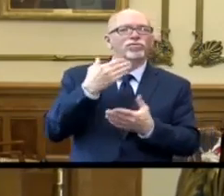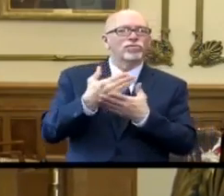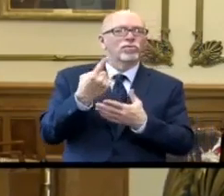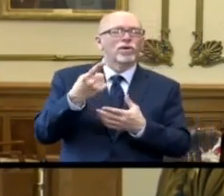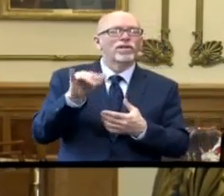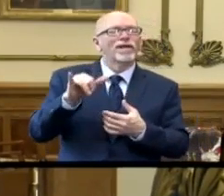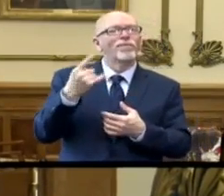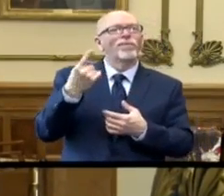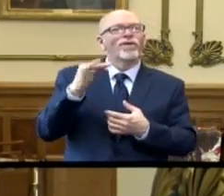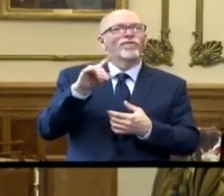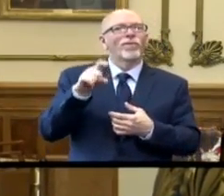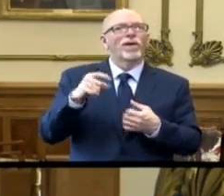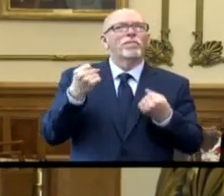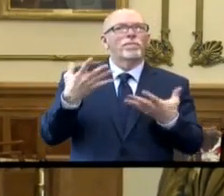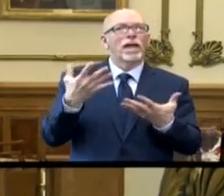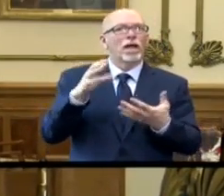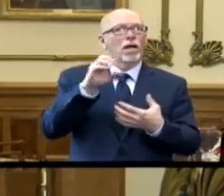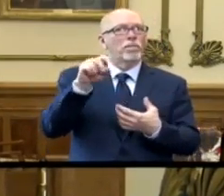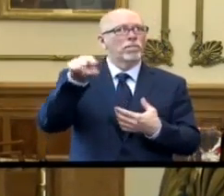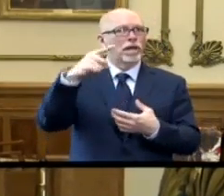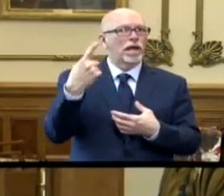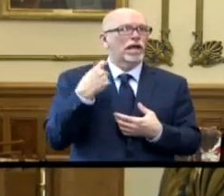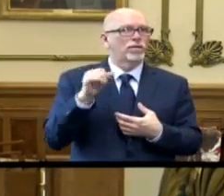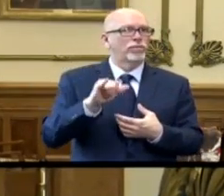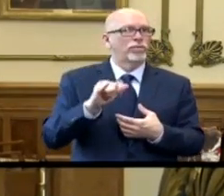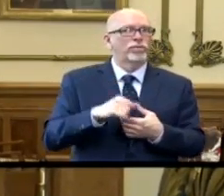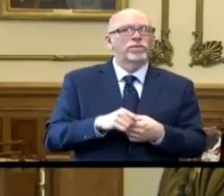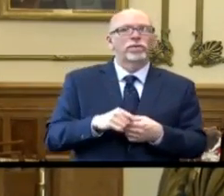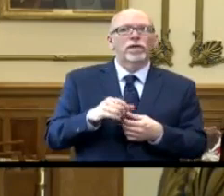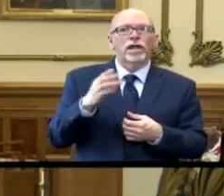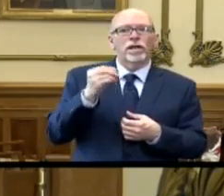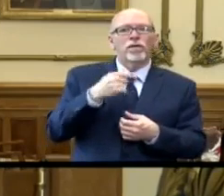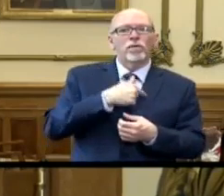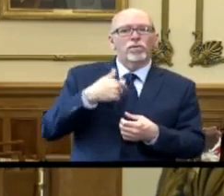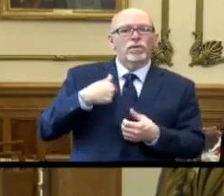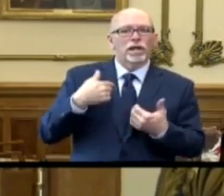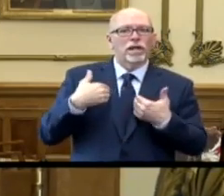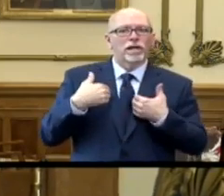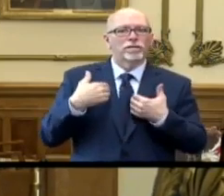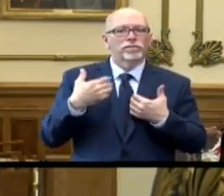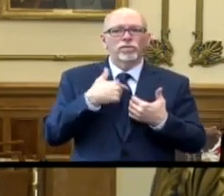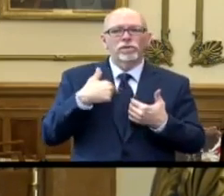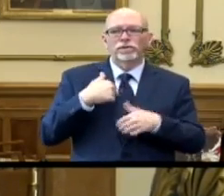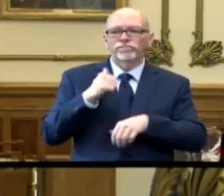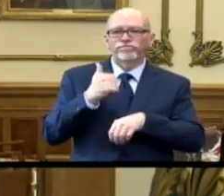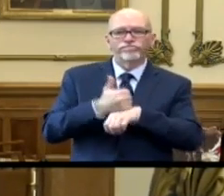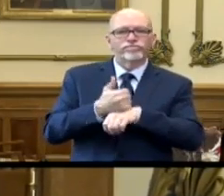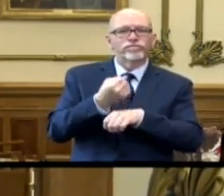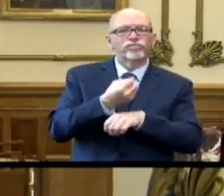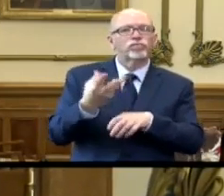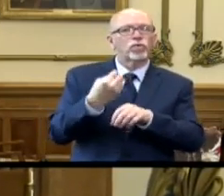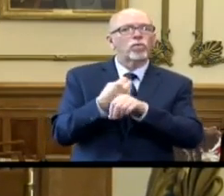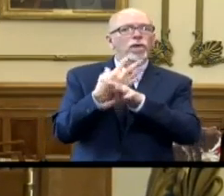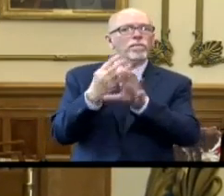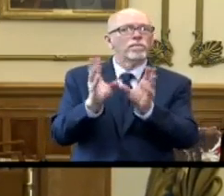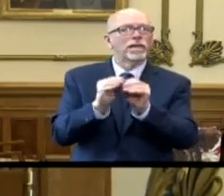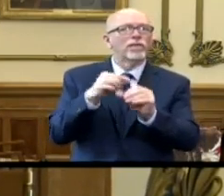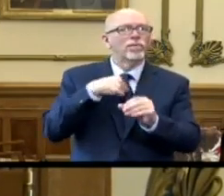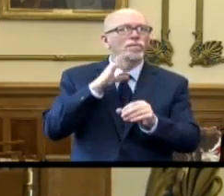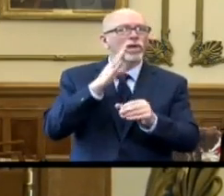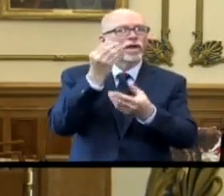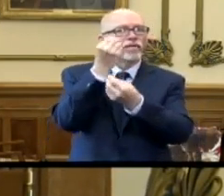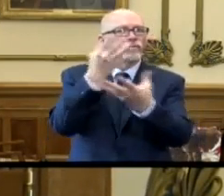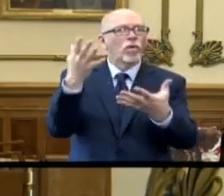one of the questions that many employers are asking us about. And we have put in place a few webinars where we will be